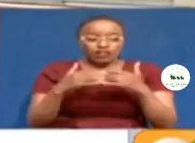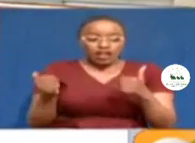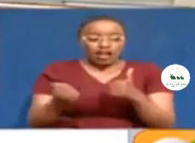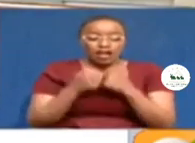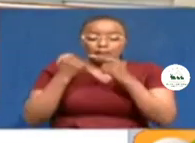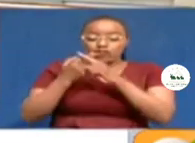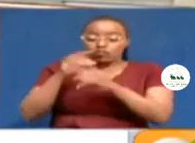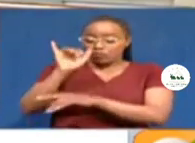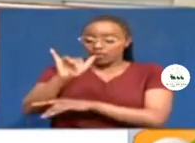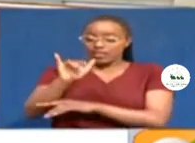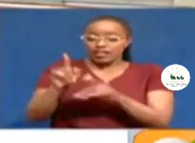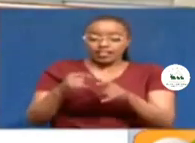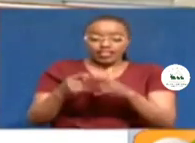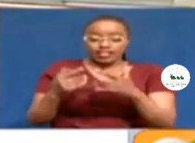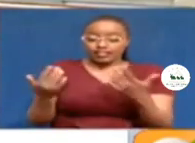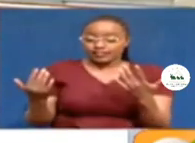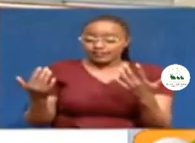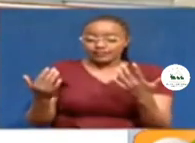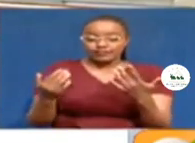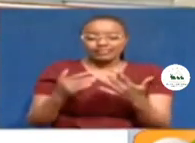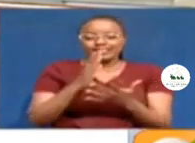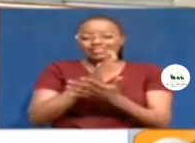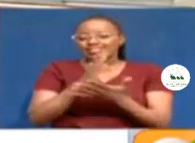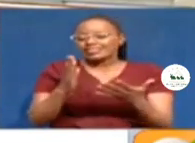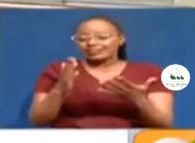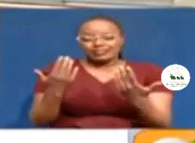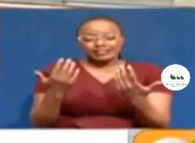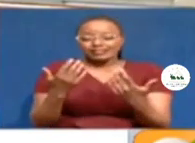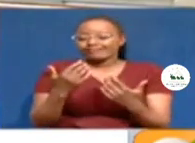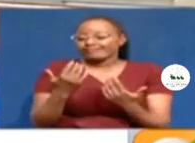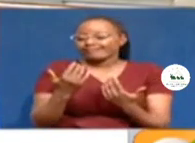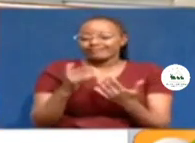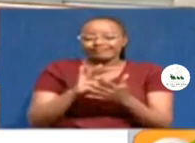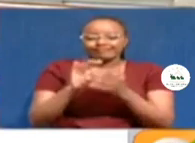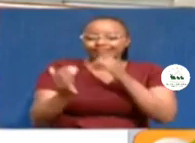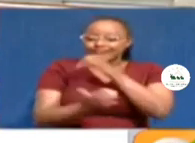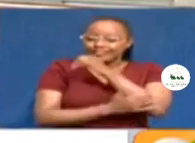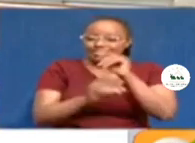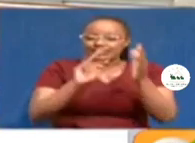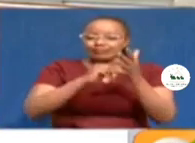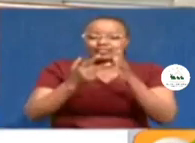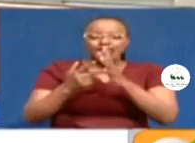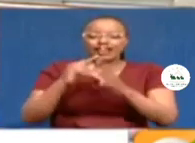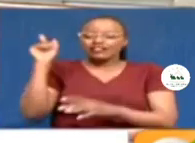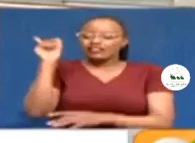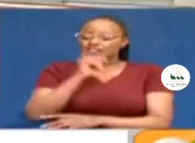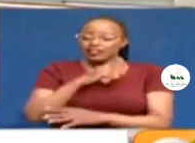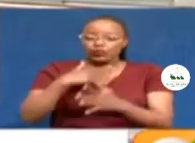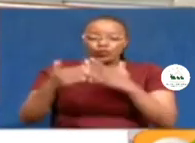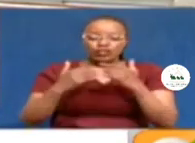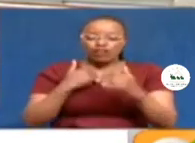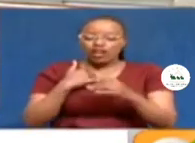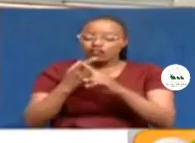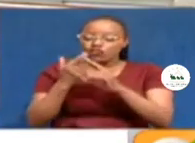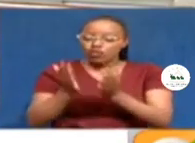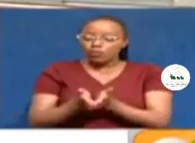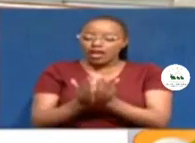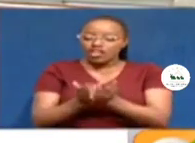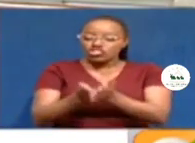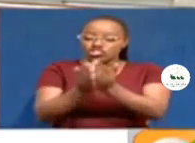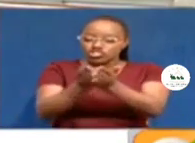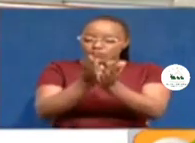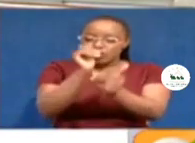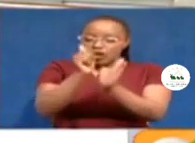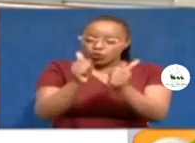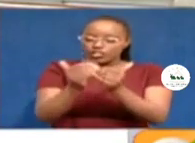comes out of it is flotsam. You know, the debris that comes out of a ship that